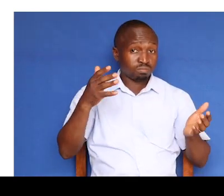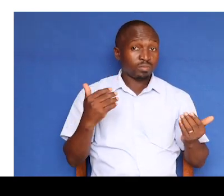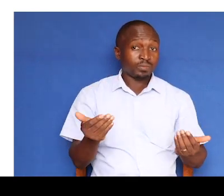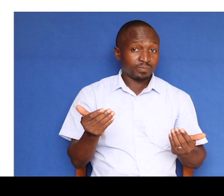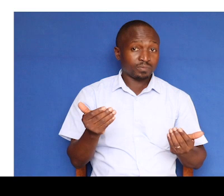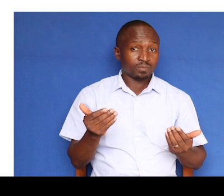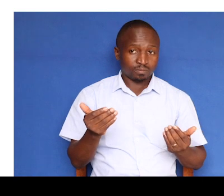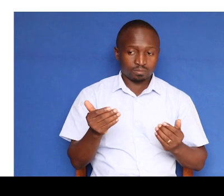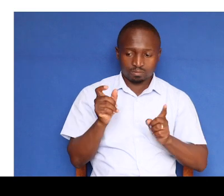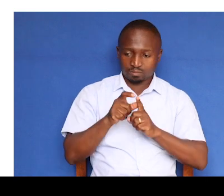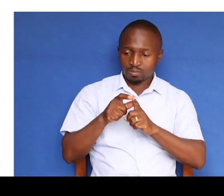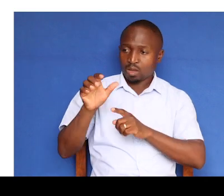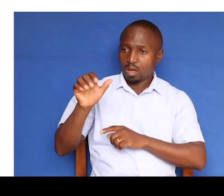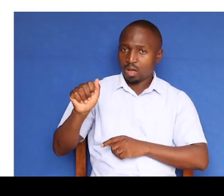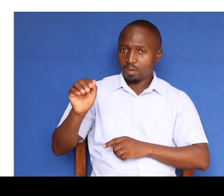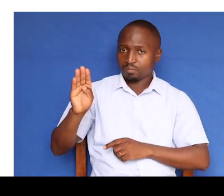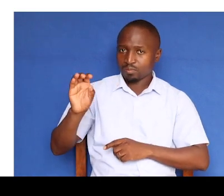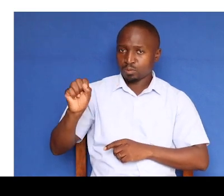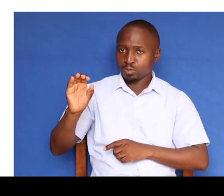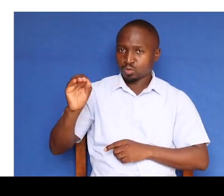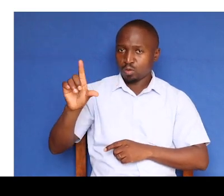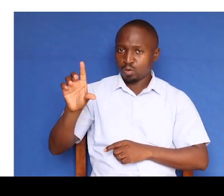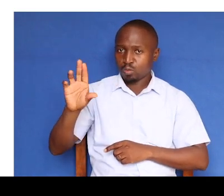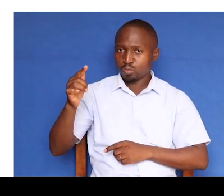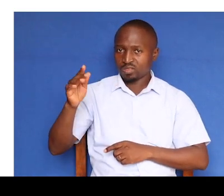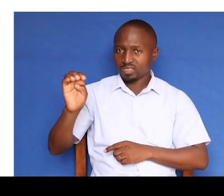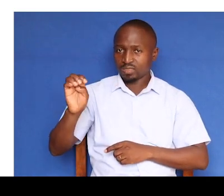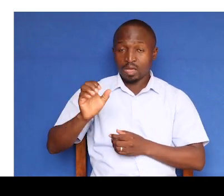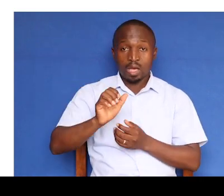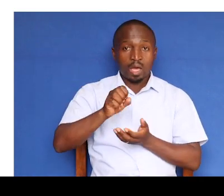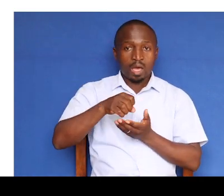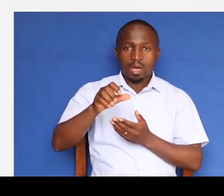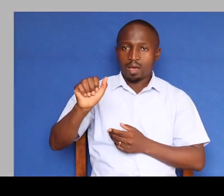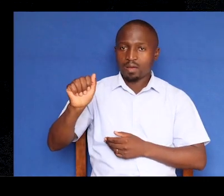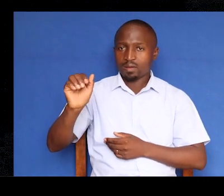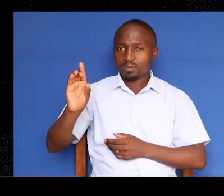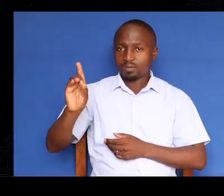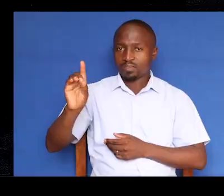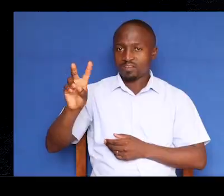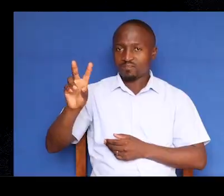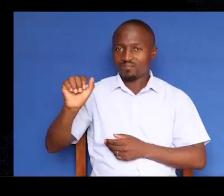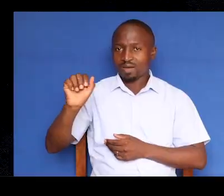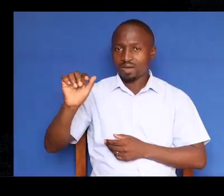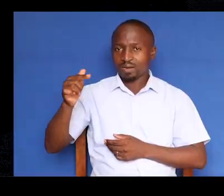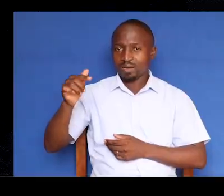has absolute advantage? From A, we said absolute